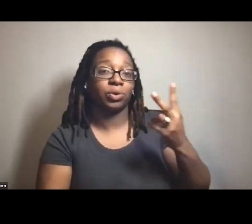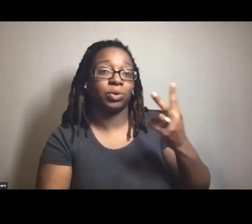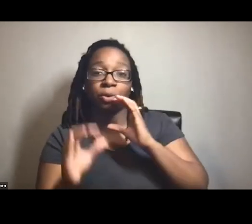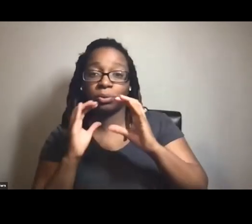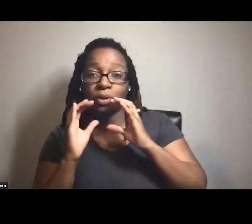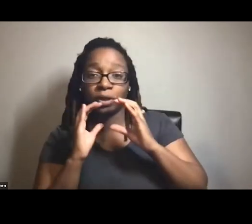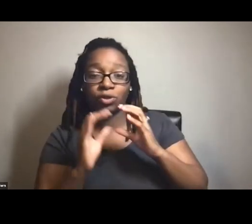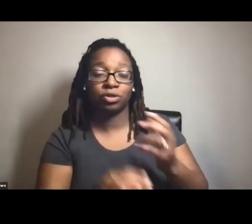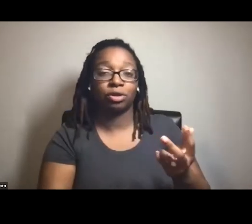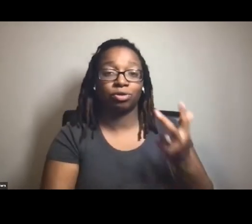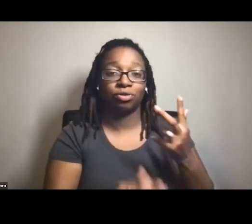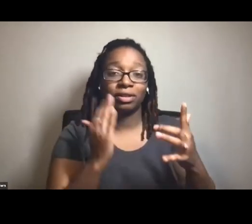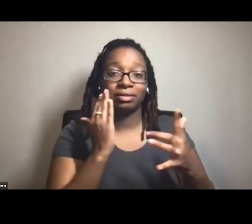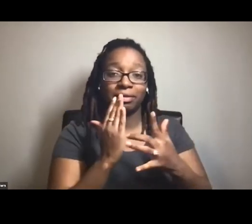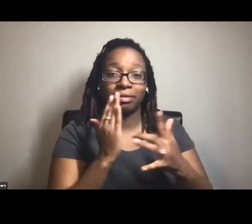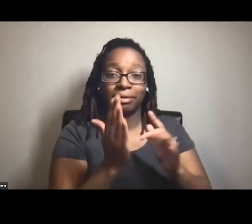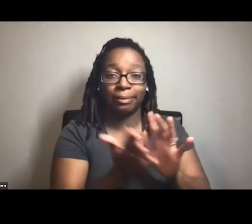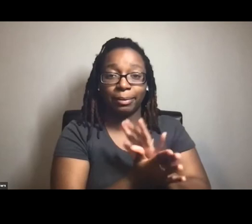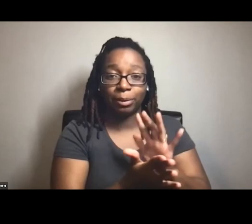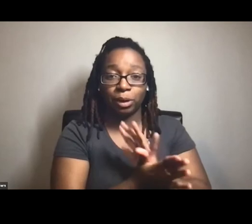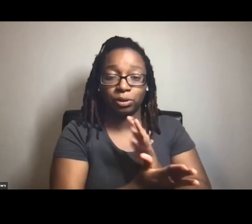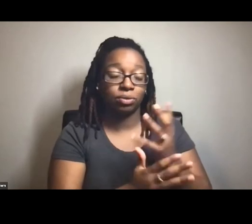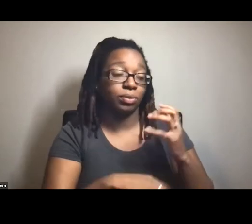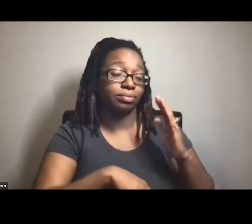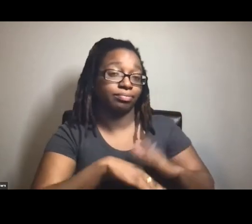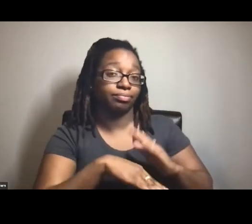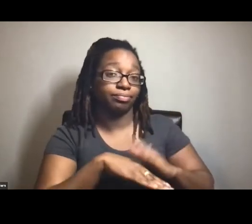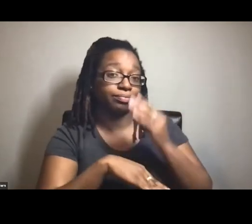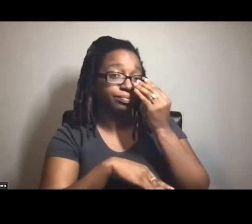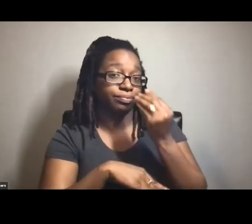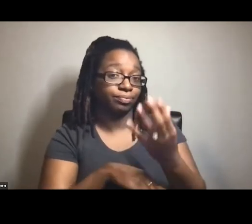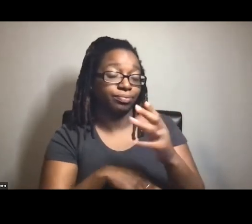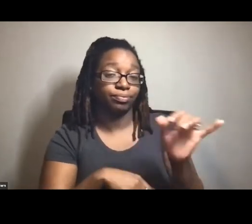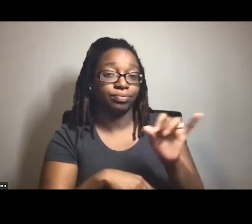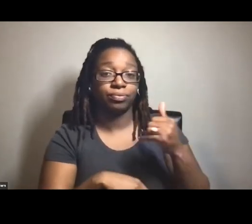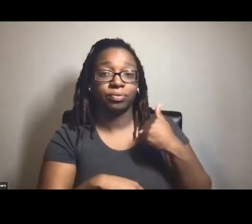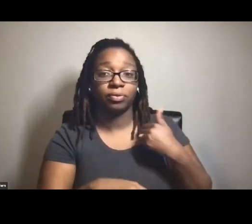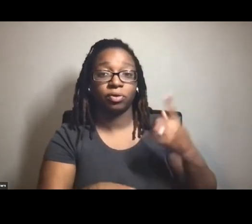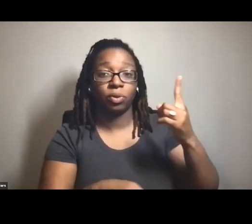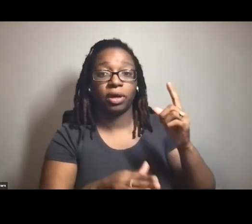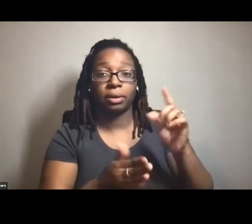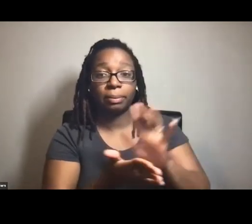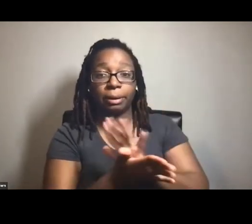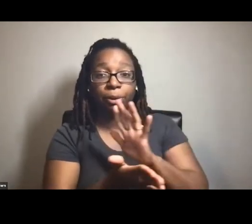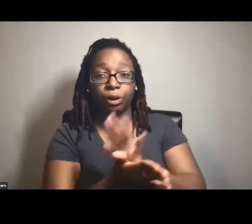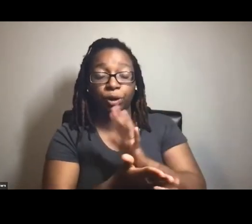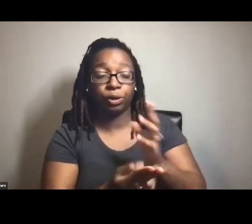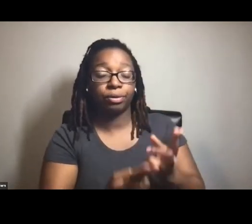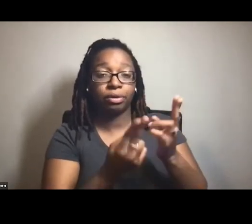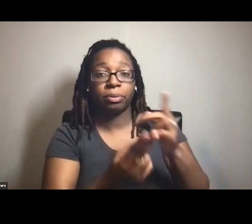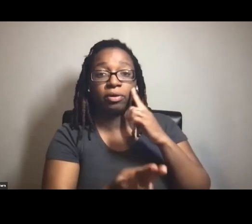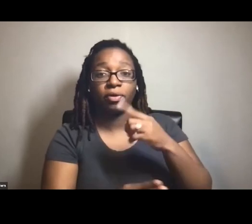technical papers. And just wanted to give you a heads up that we also have one paper which is nominated for